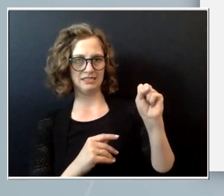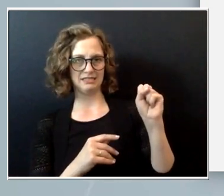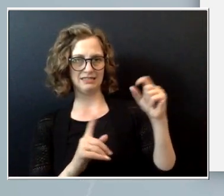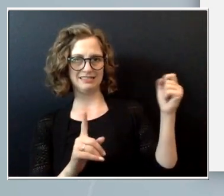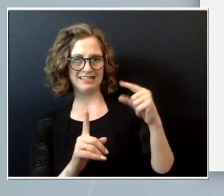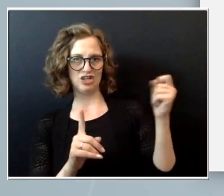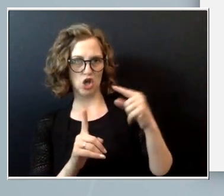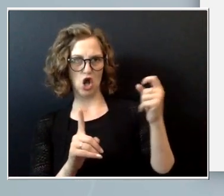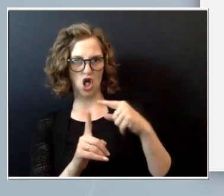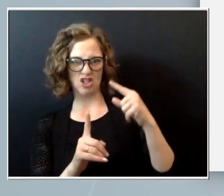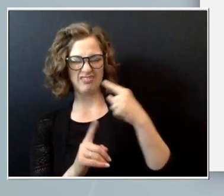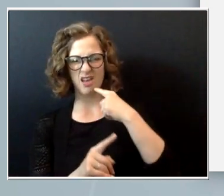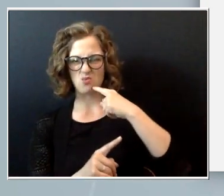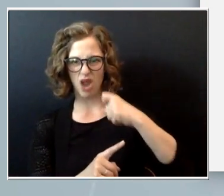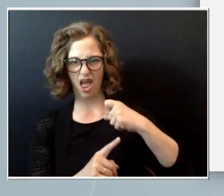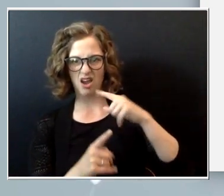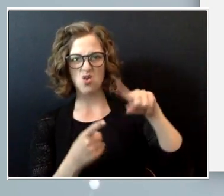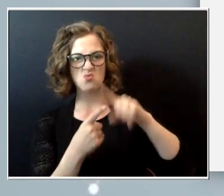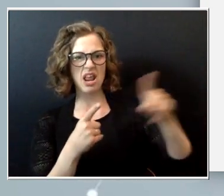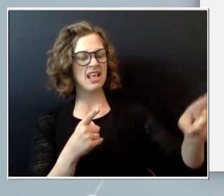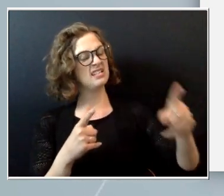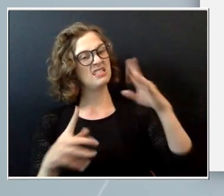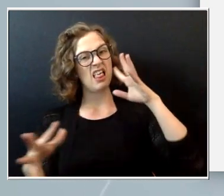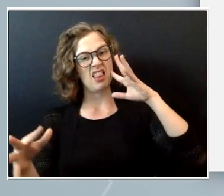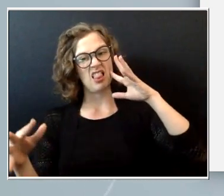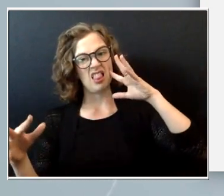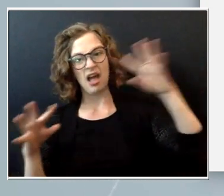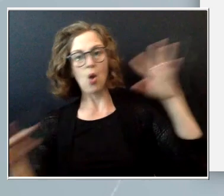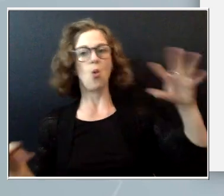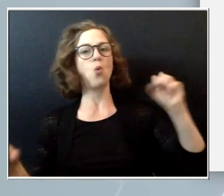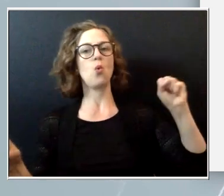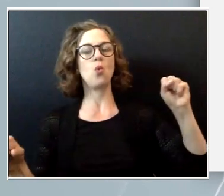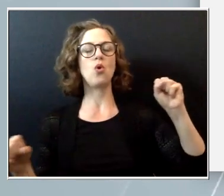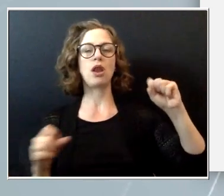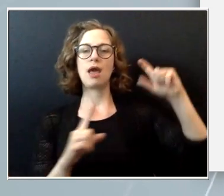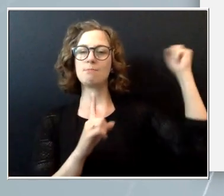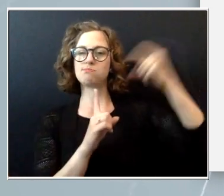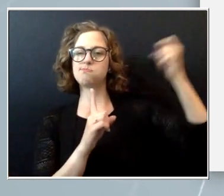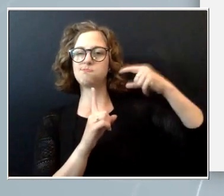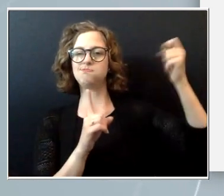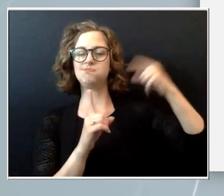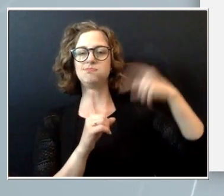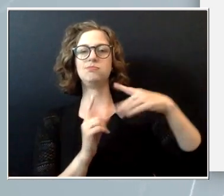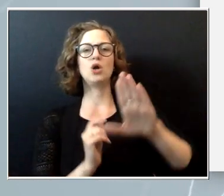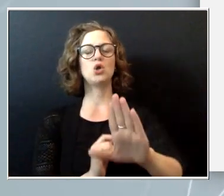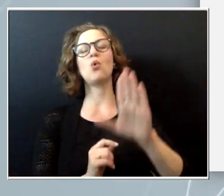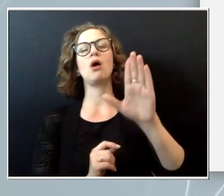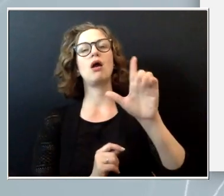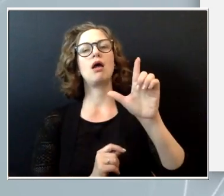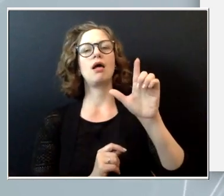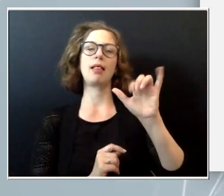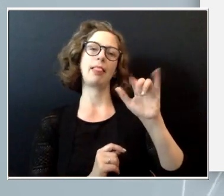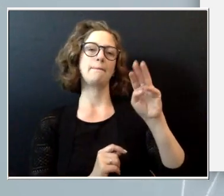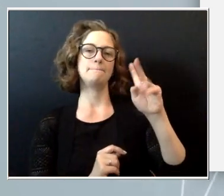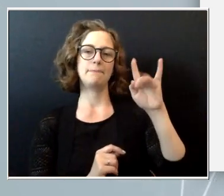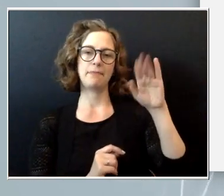heard, it gets a lot of your limbic system, your fight or flight system's attention. So when we play a sound, we're activating